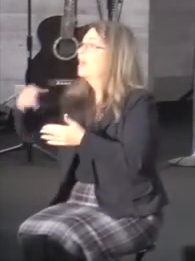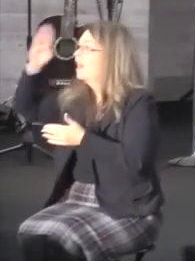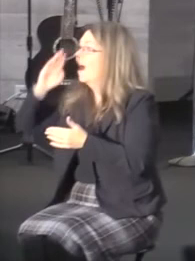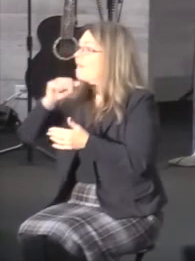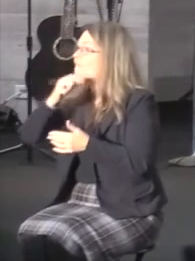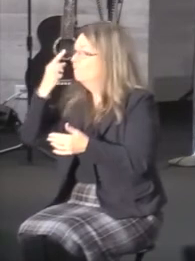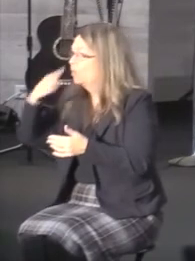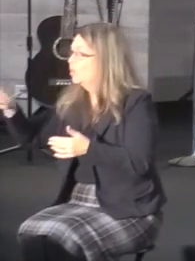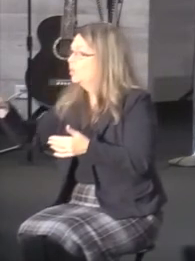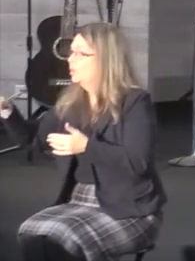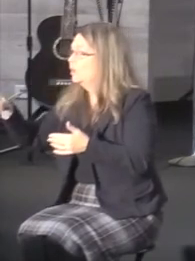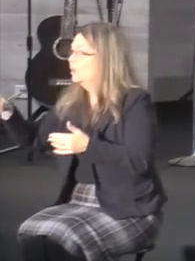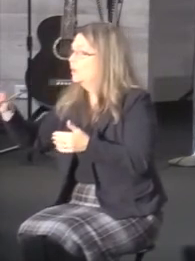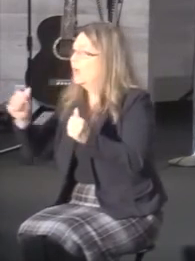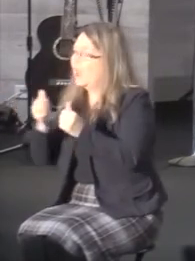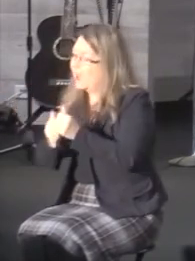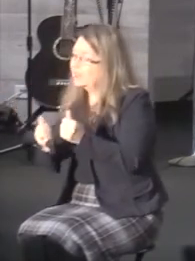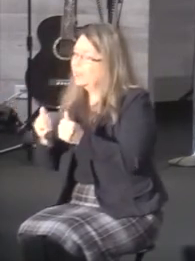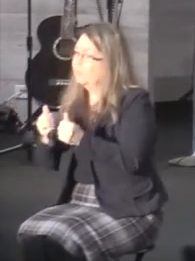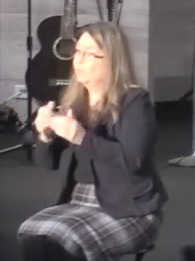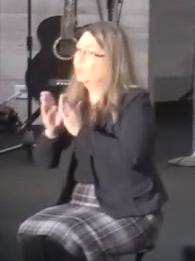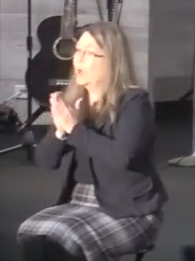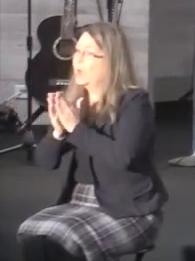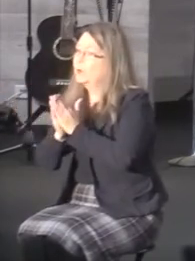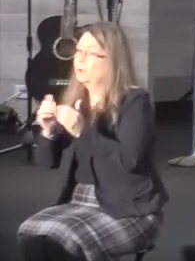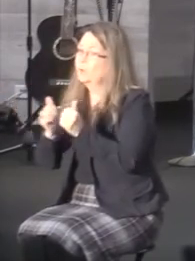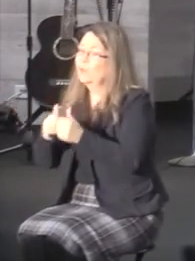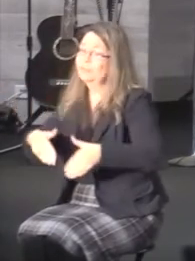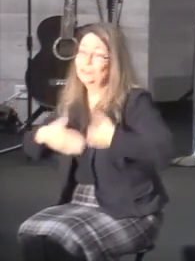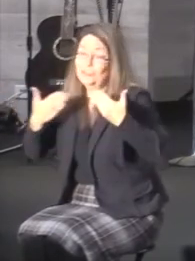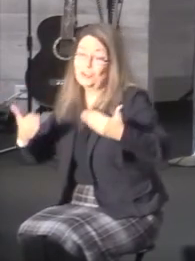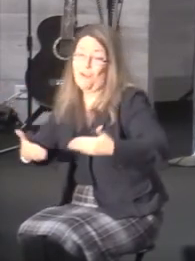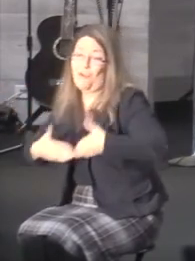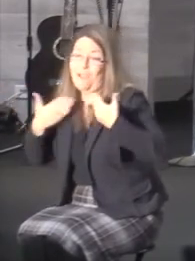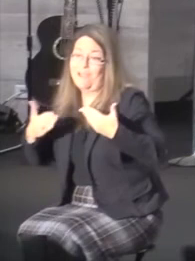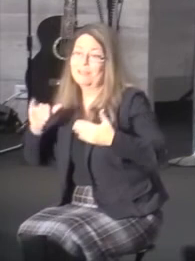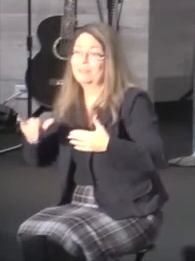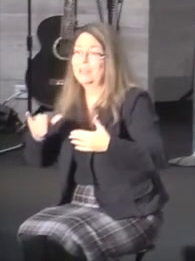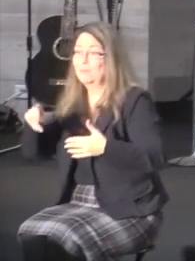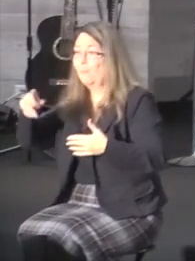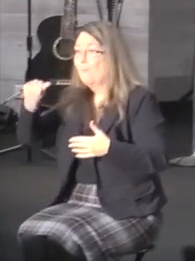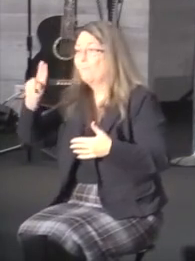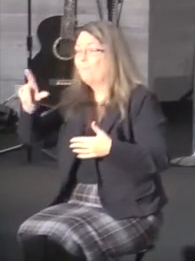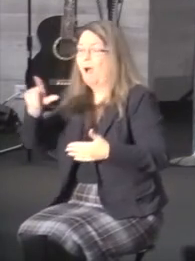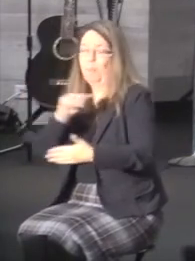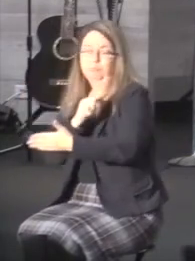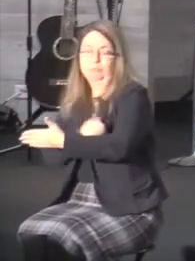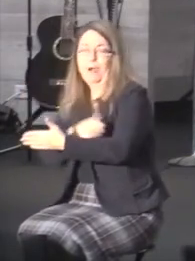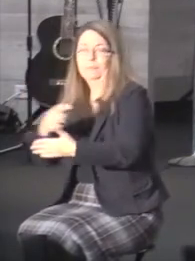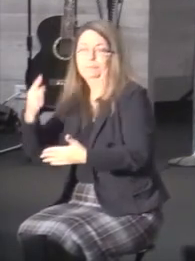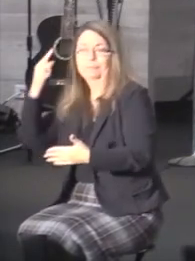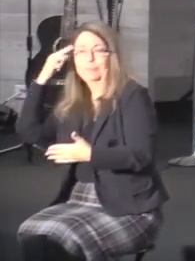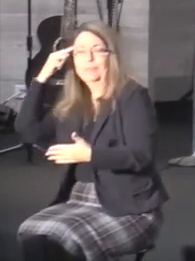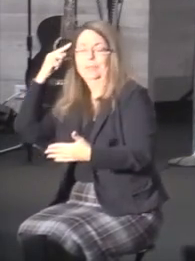you, making my prayer with joy. That's what's so powerful about Paul, is he was able to take every thought about the church